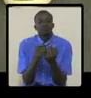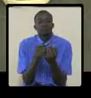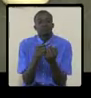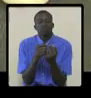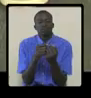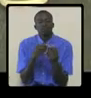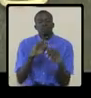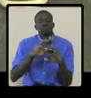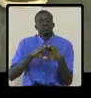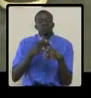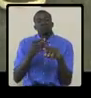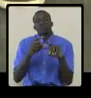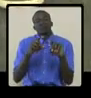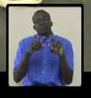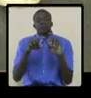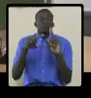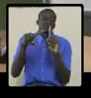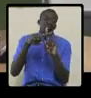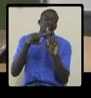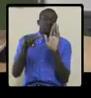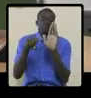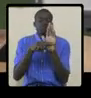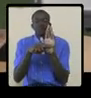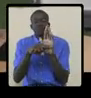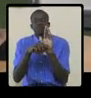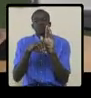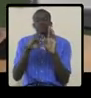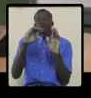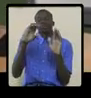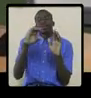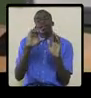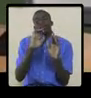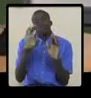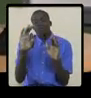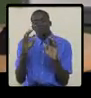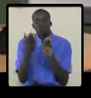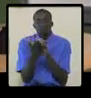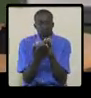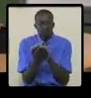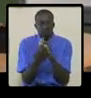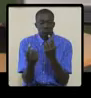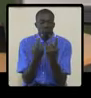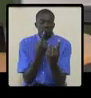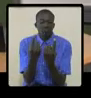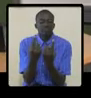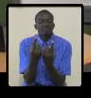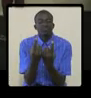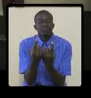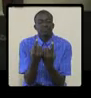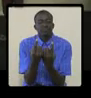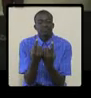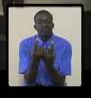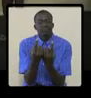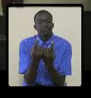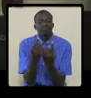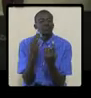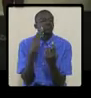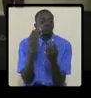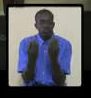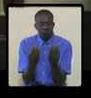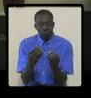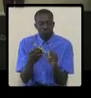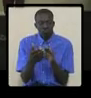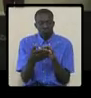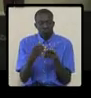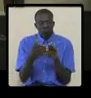become positively and negatively charged, respectively, when they rub against each other. When the children rub